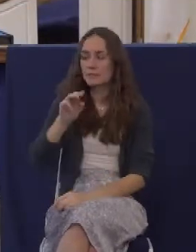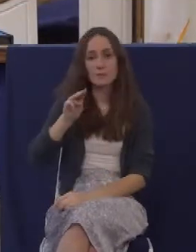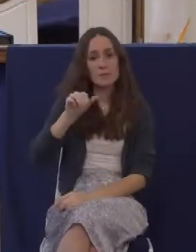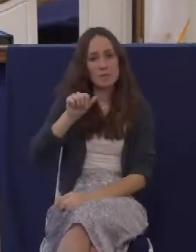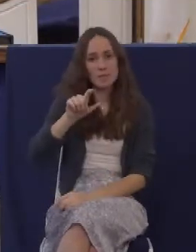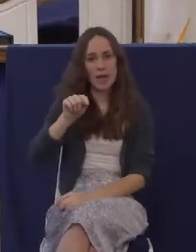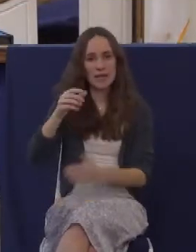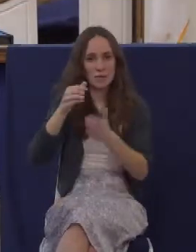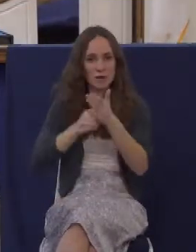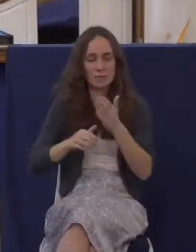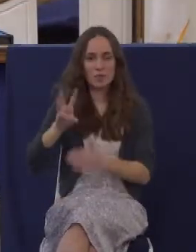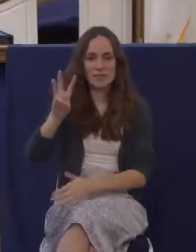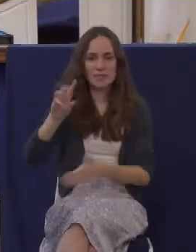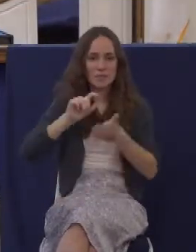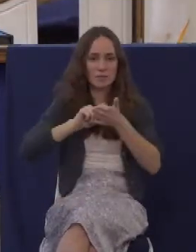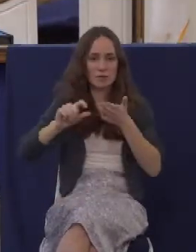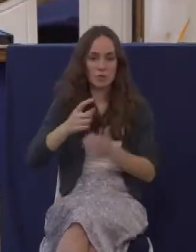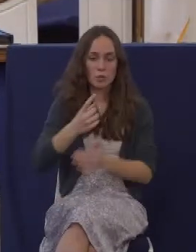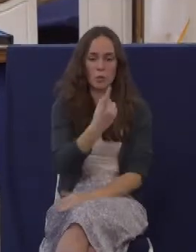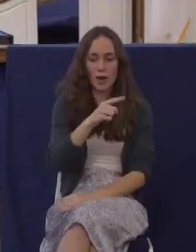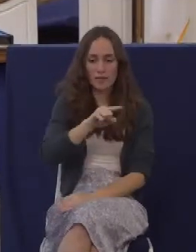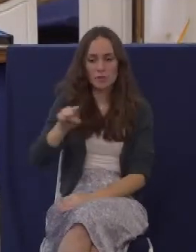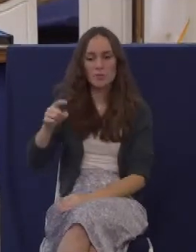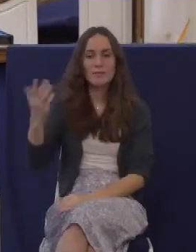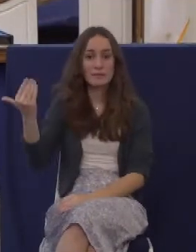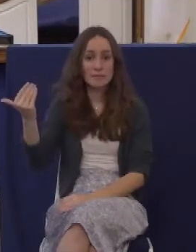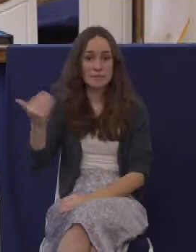6, verses 1 to 15.